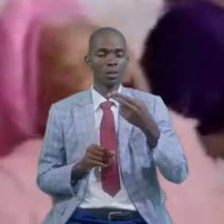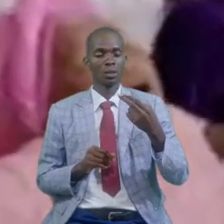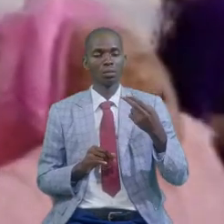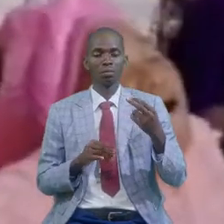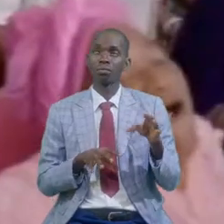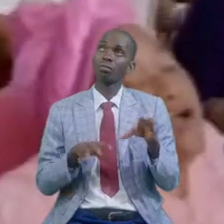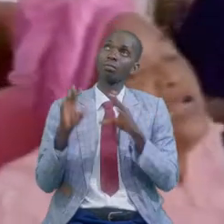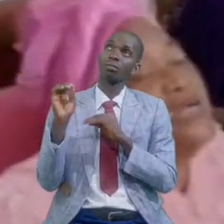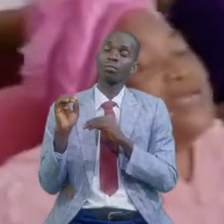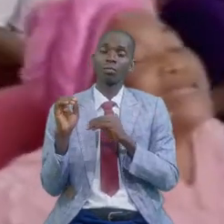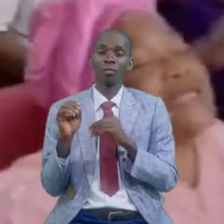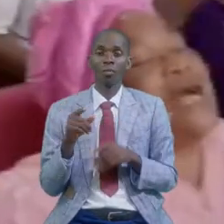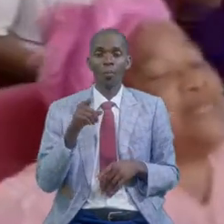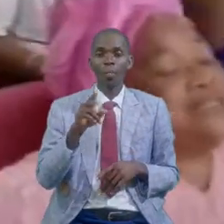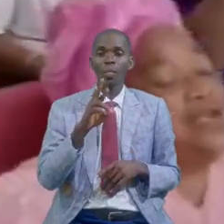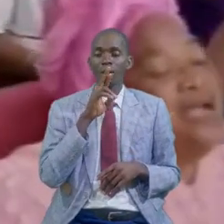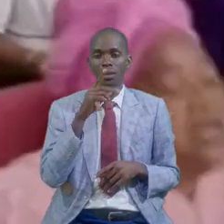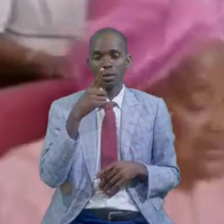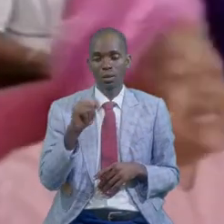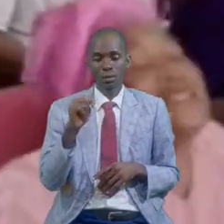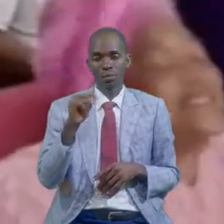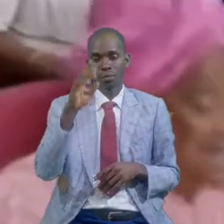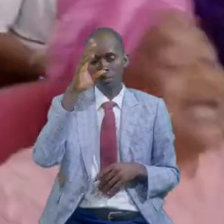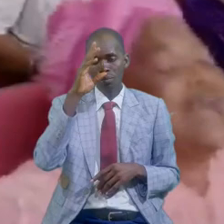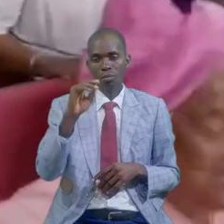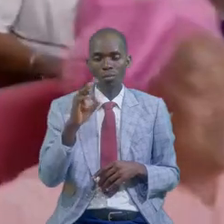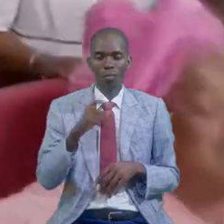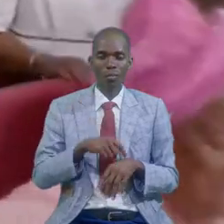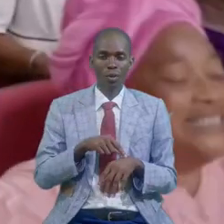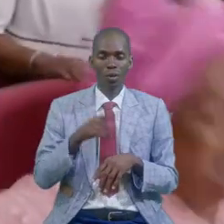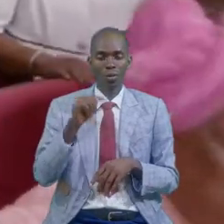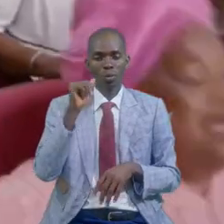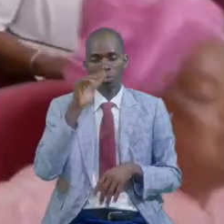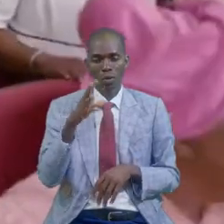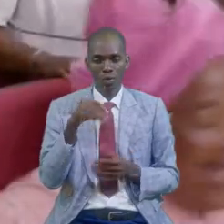You are the man of the hour, the woman of the hour.